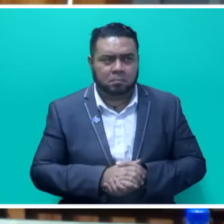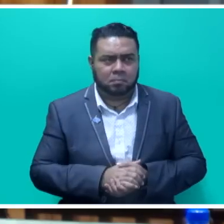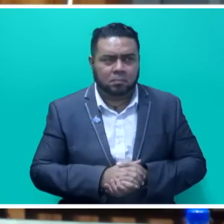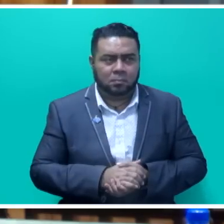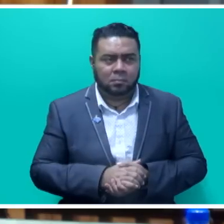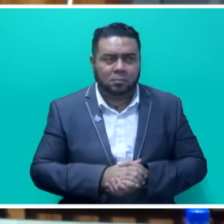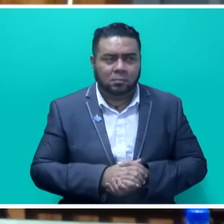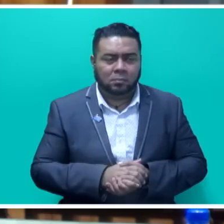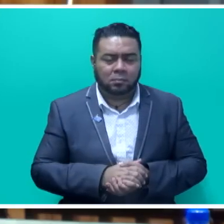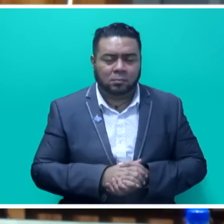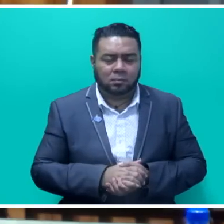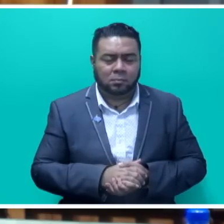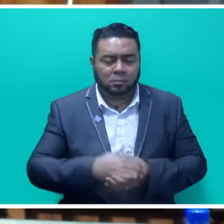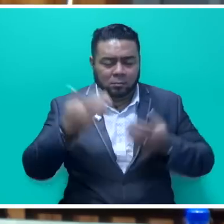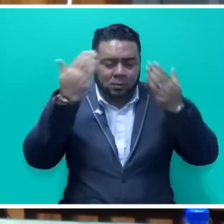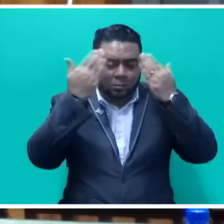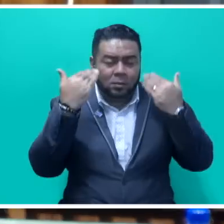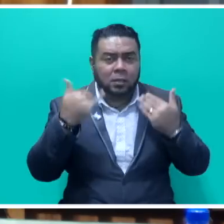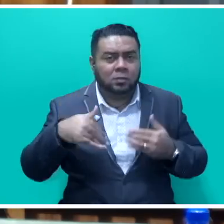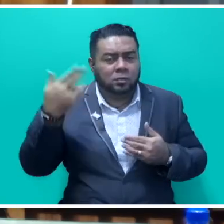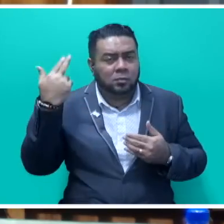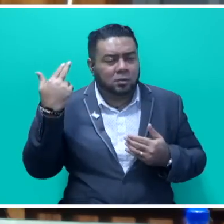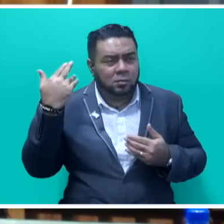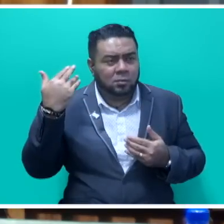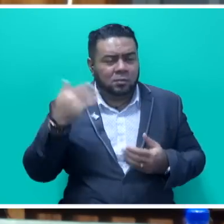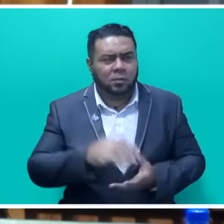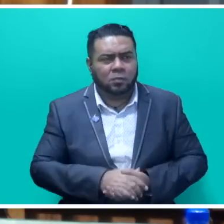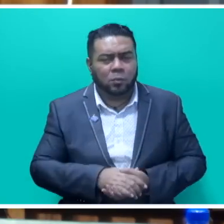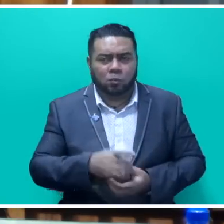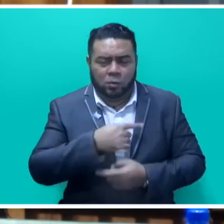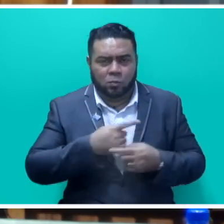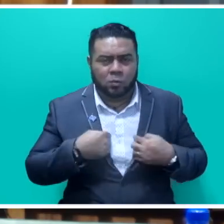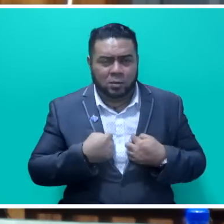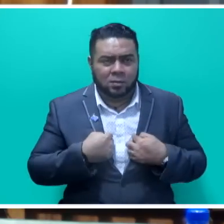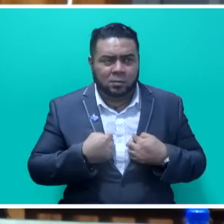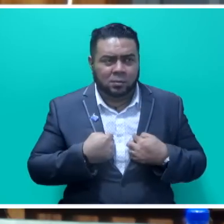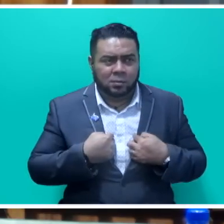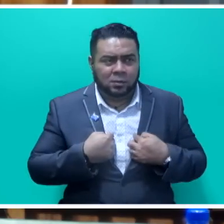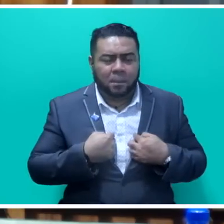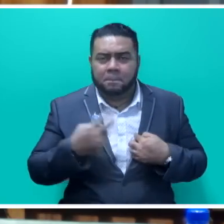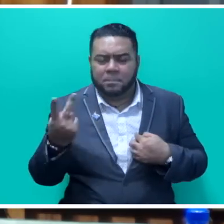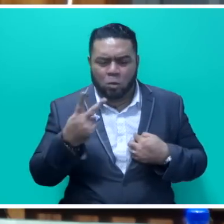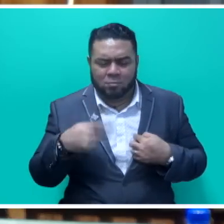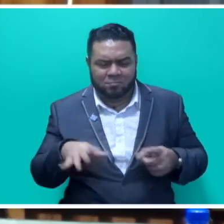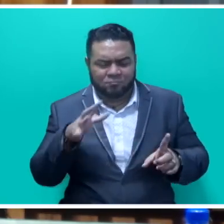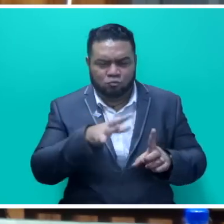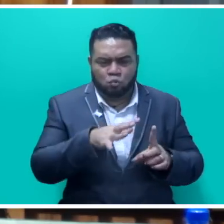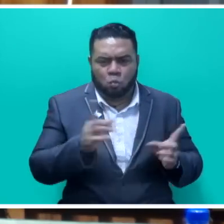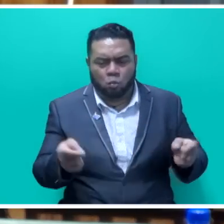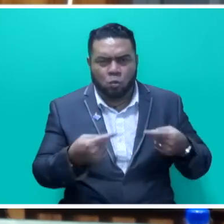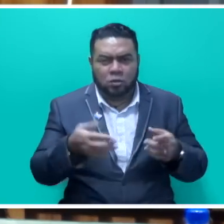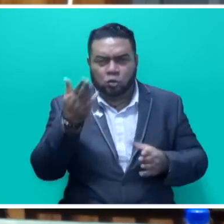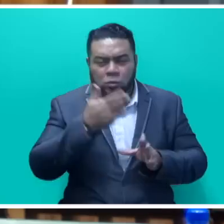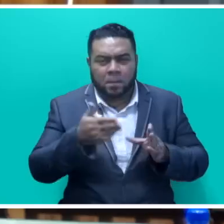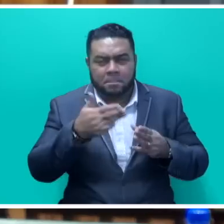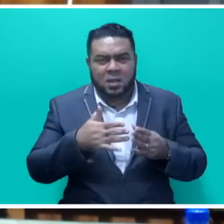Mr. Speaker, during the campaign, we were attacked both on social media, mostly